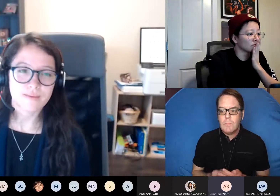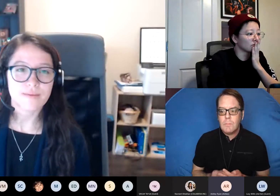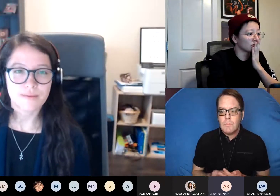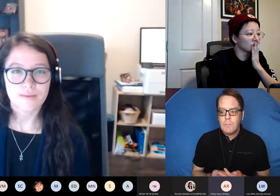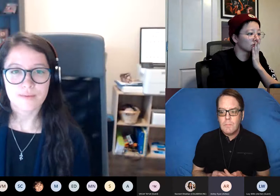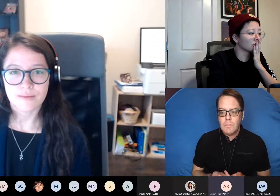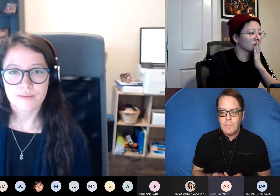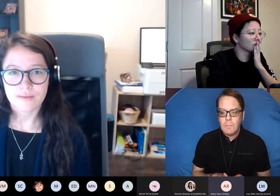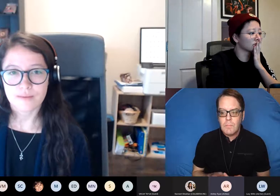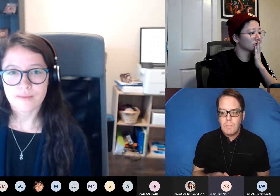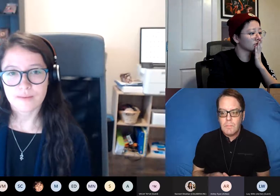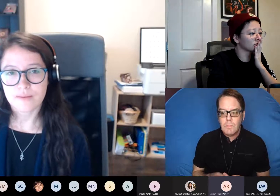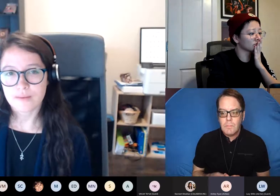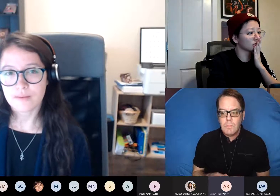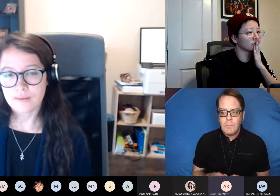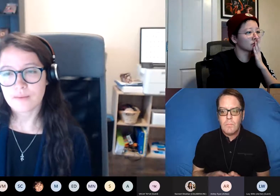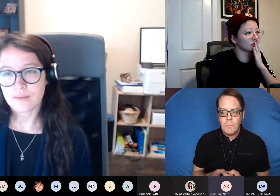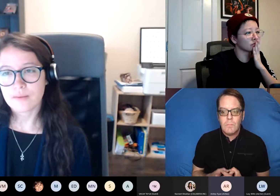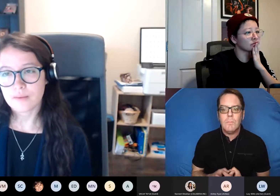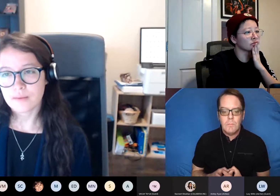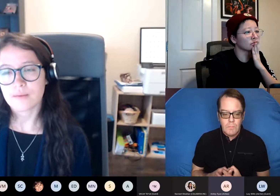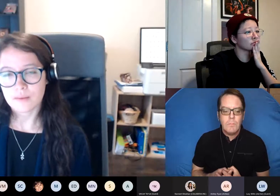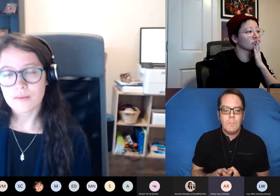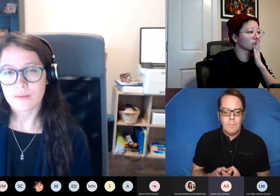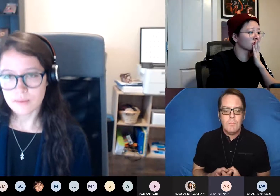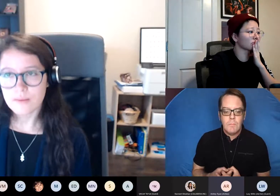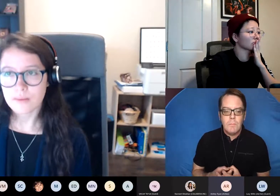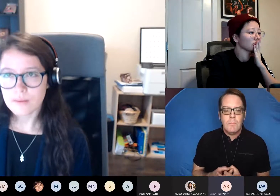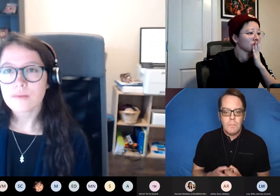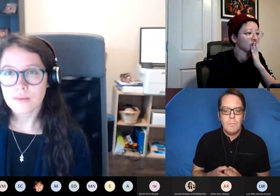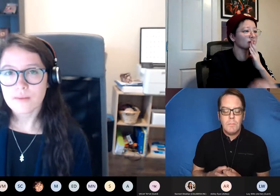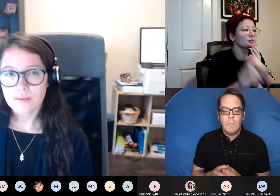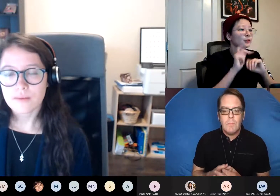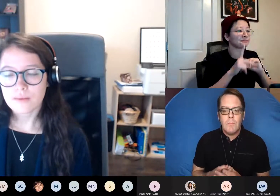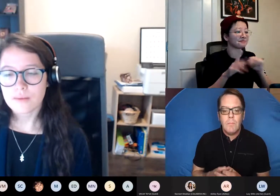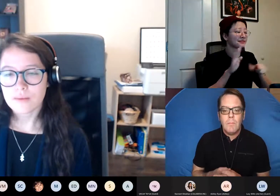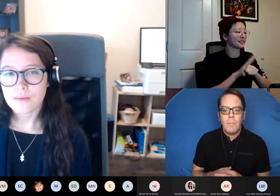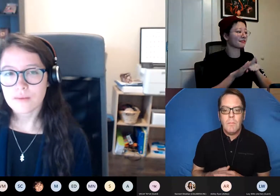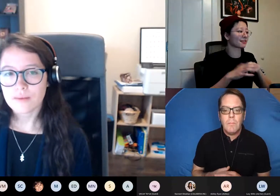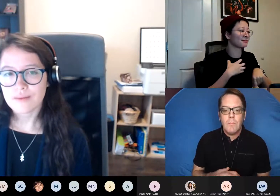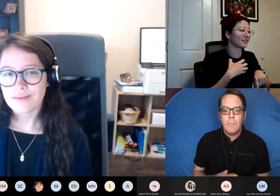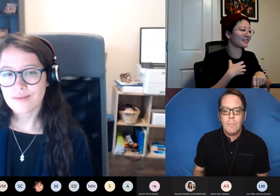the usability and the community that you're designing for in mind.